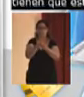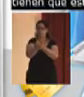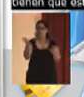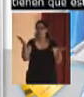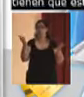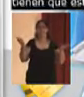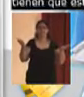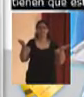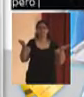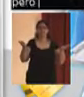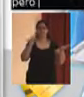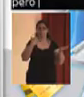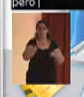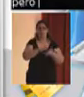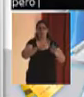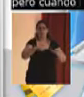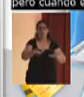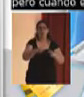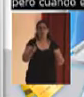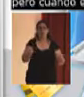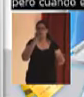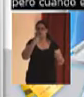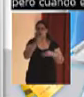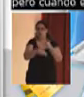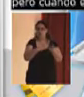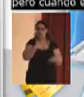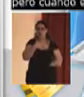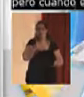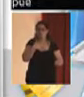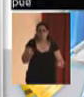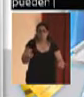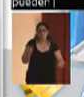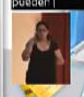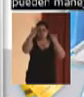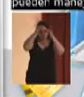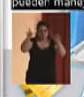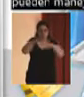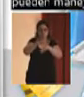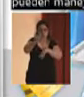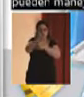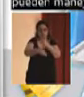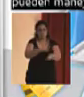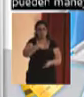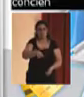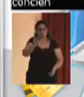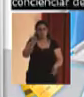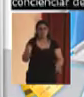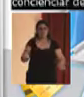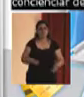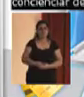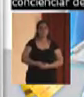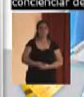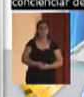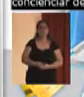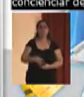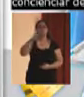awareness raising, because everybody thinks that it's a good idea to have blind people with the other students. But of course, how can